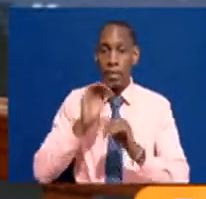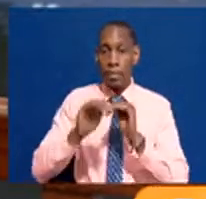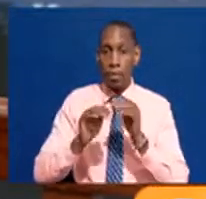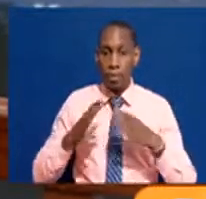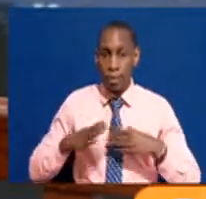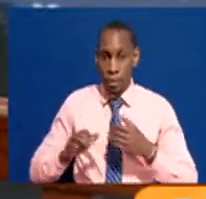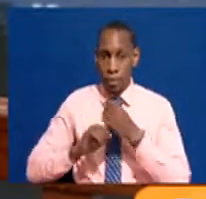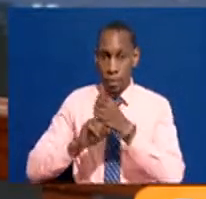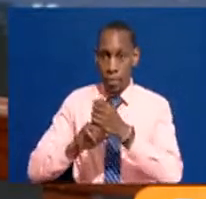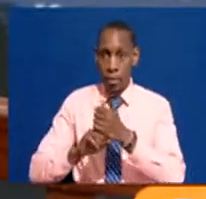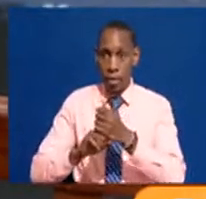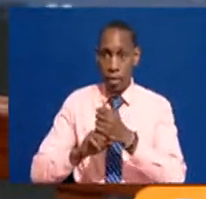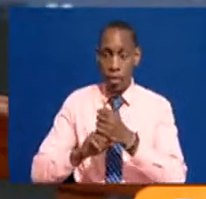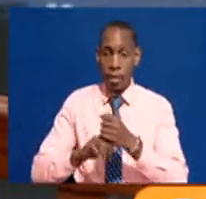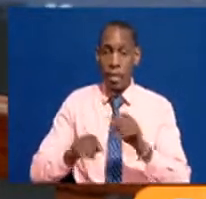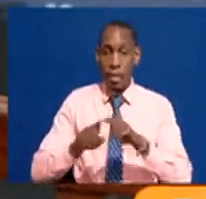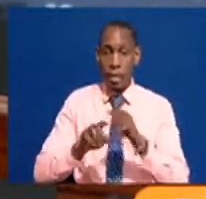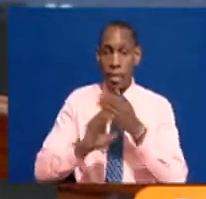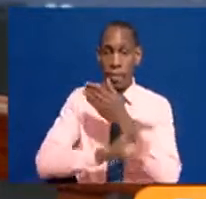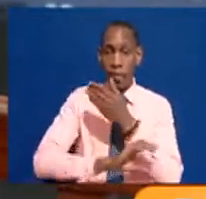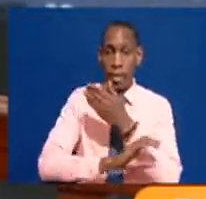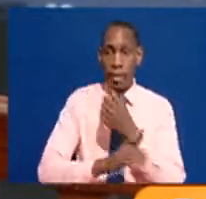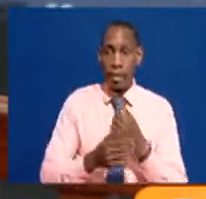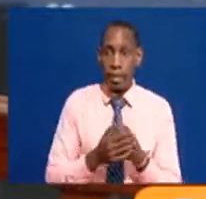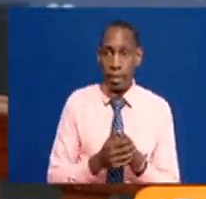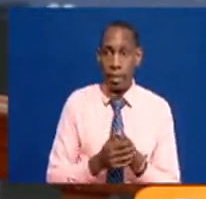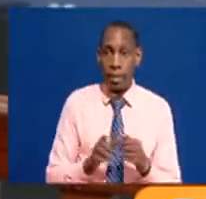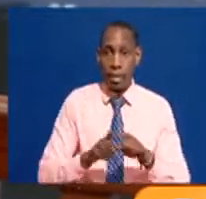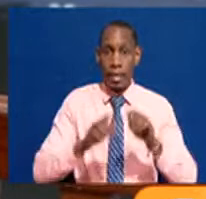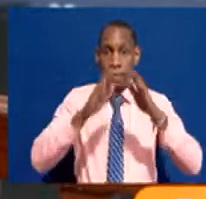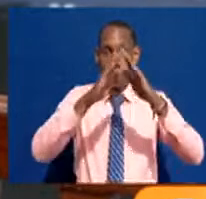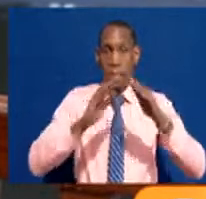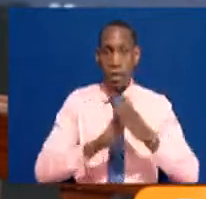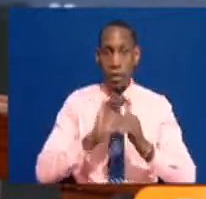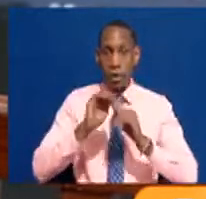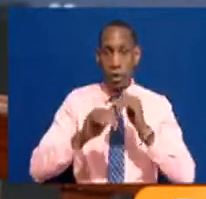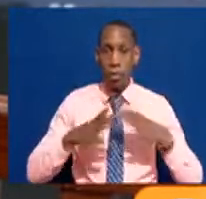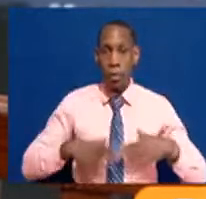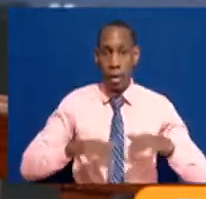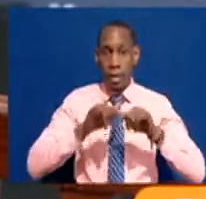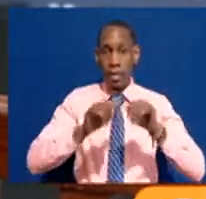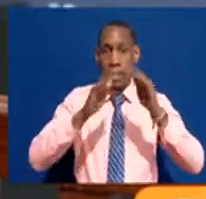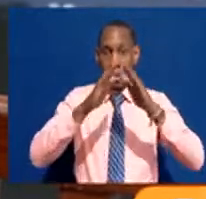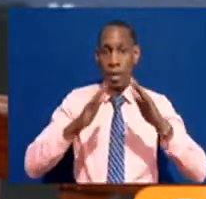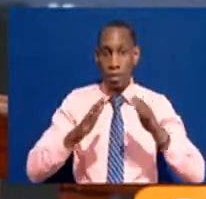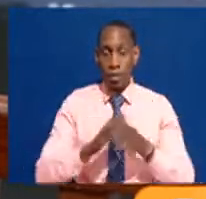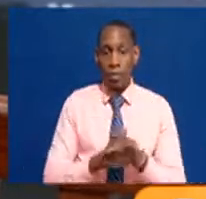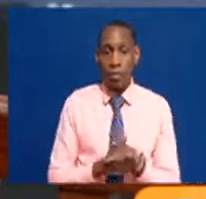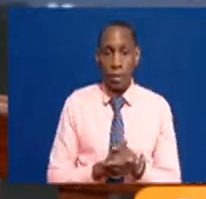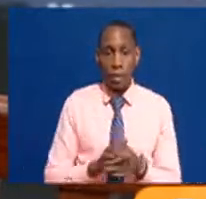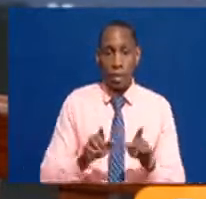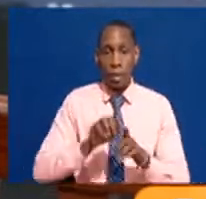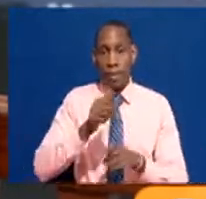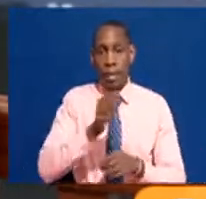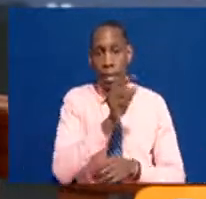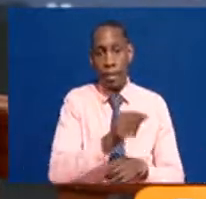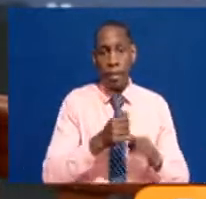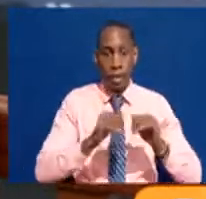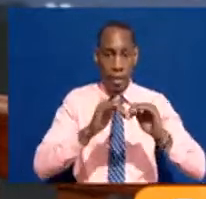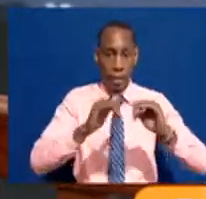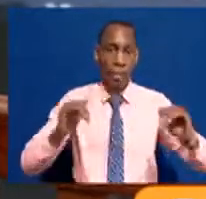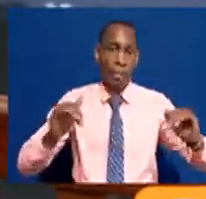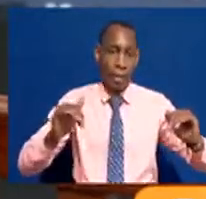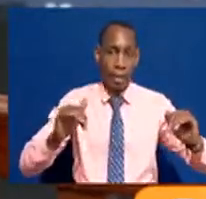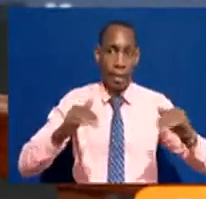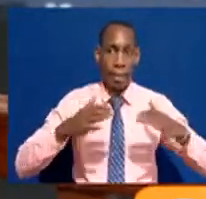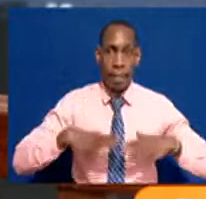yours. Because this is a country, is like a house. So everybody in that house is yours. Then somebody is trying to divide